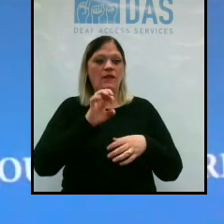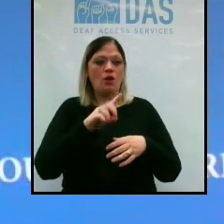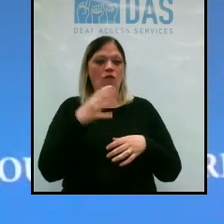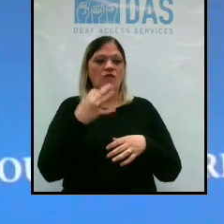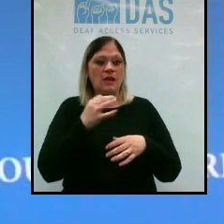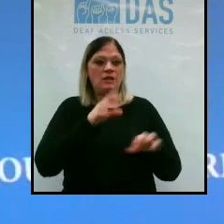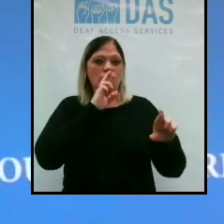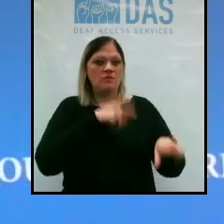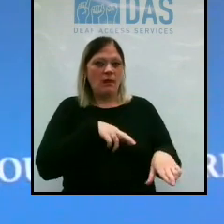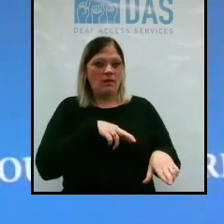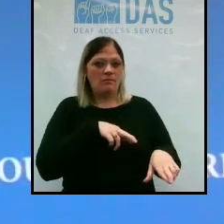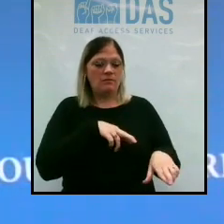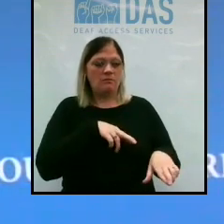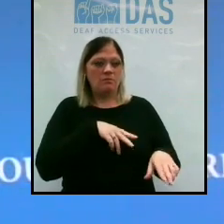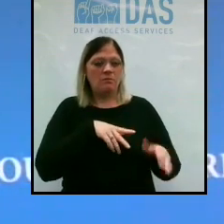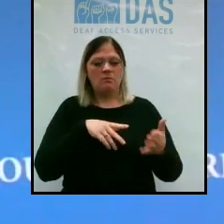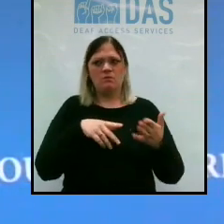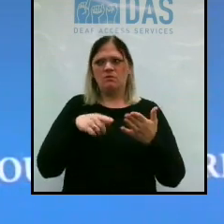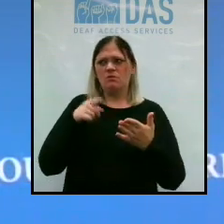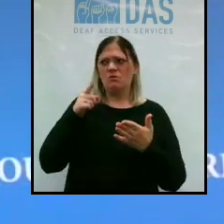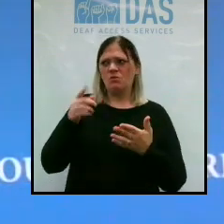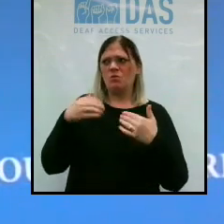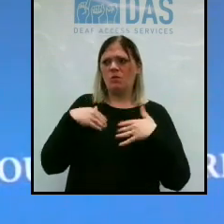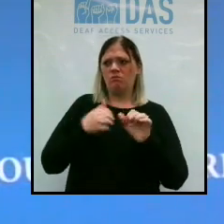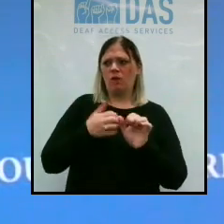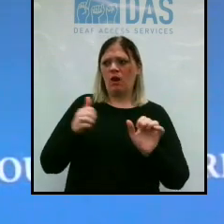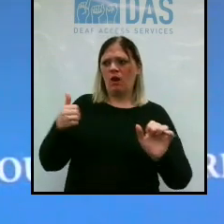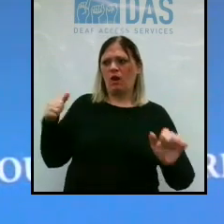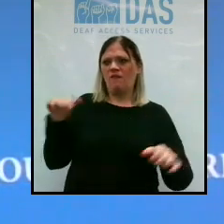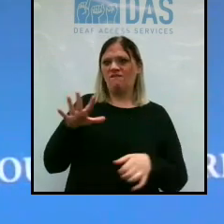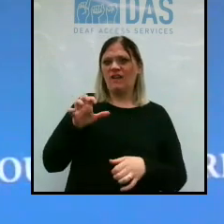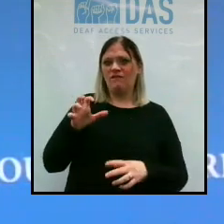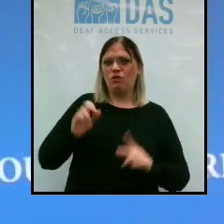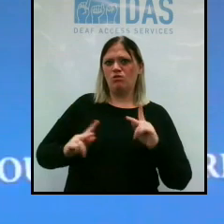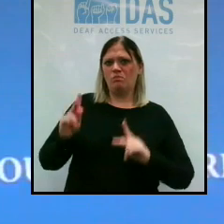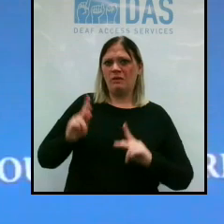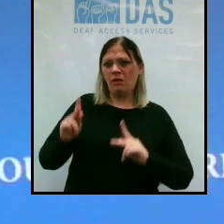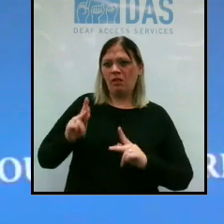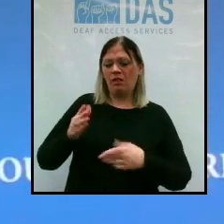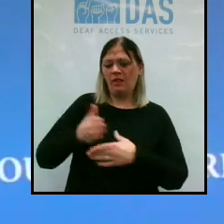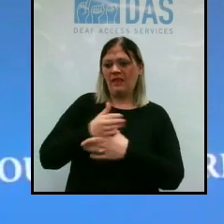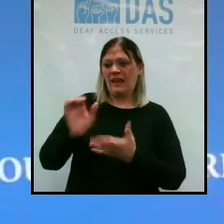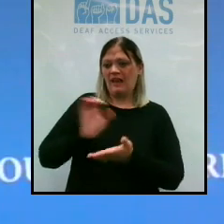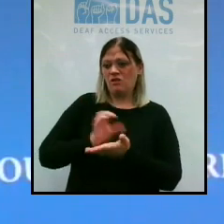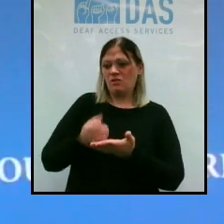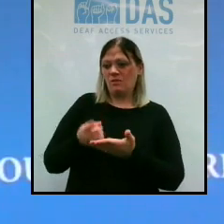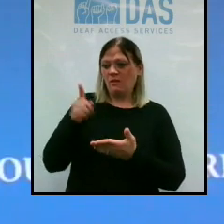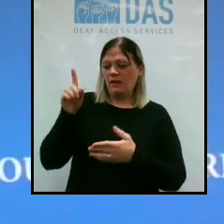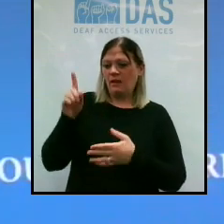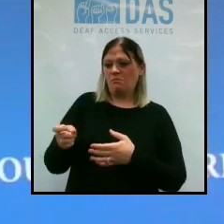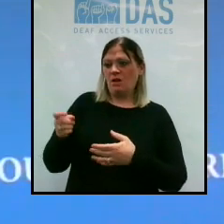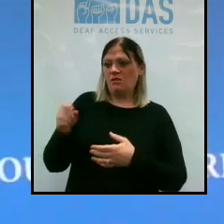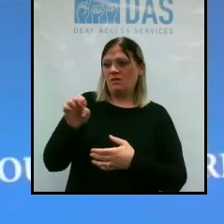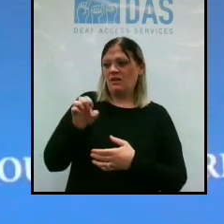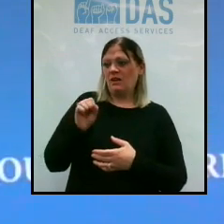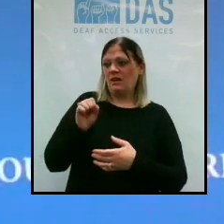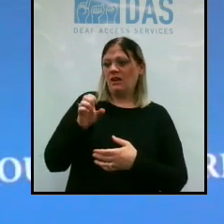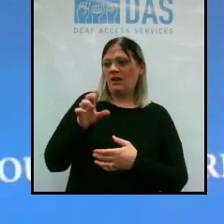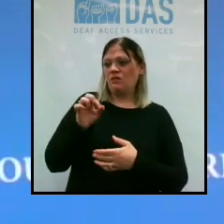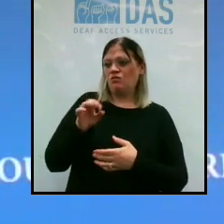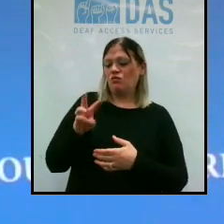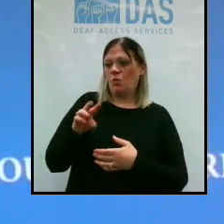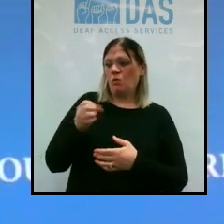Okay, so they're really, I mean, you've got a backlog of 500 people, and the average amount that they have to put in escrow is $12,000. That's